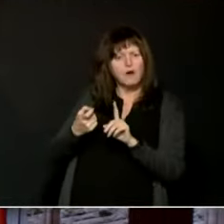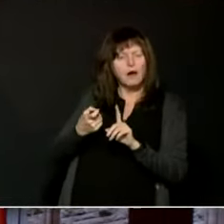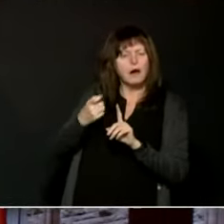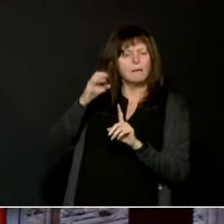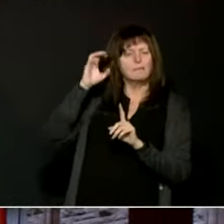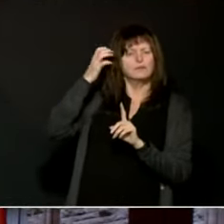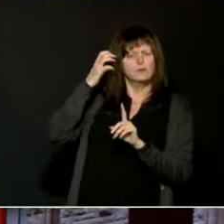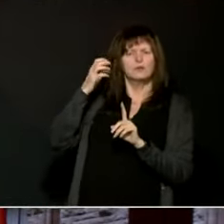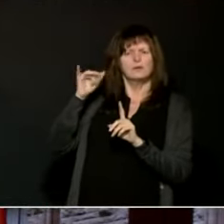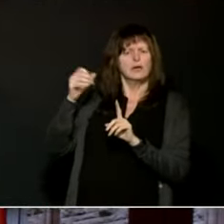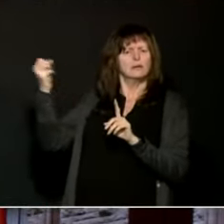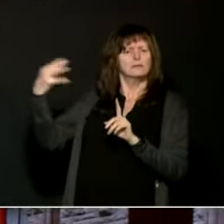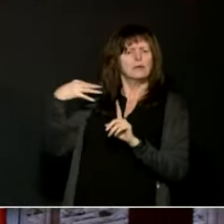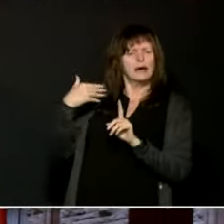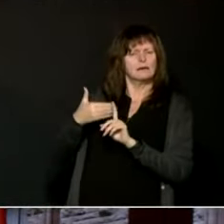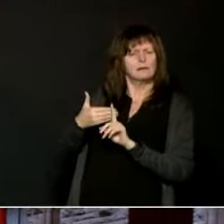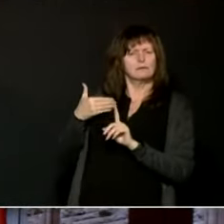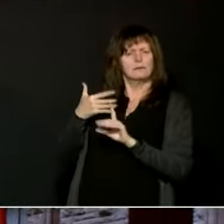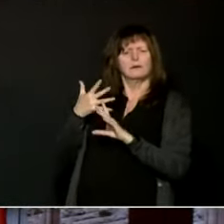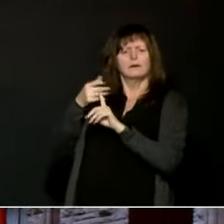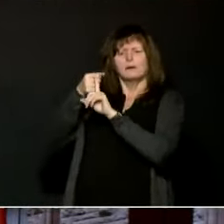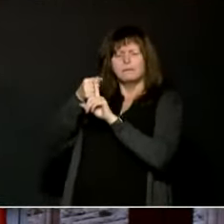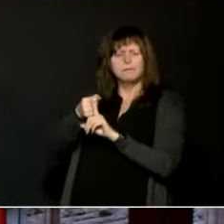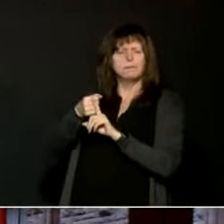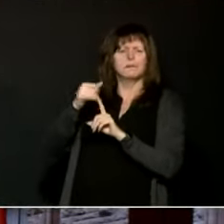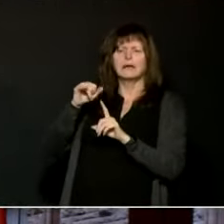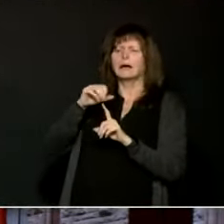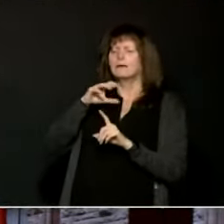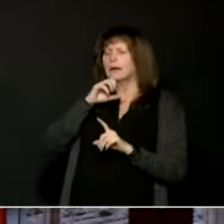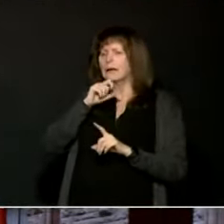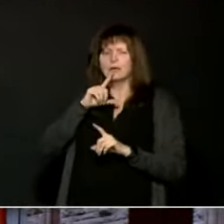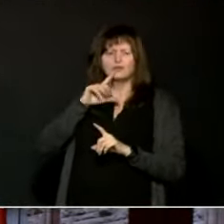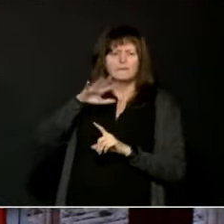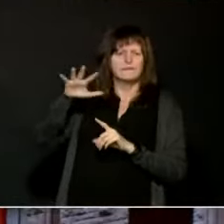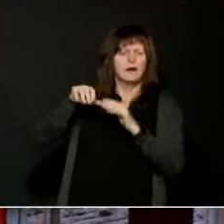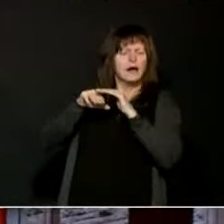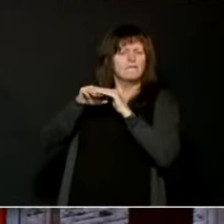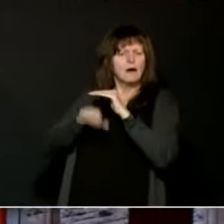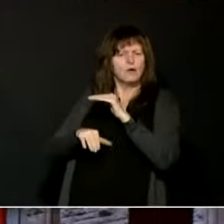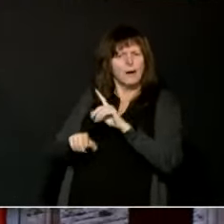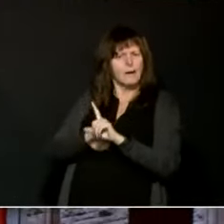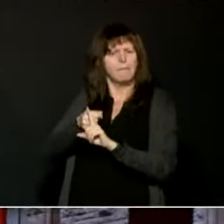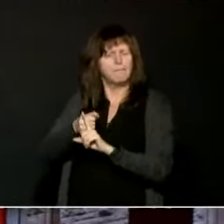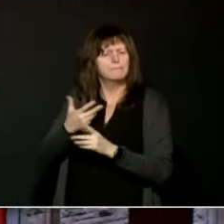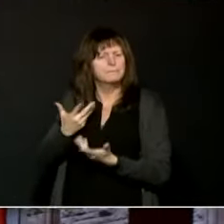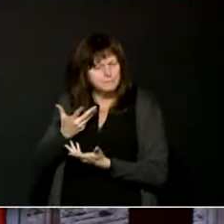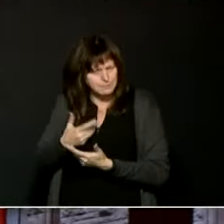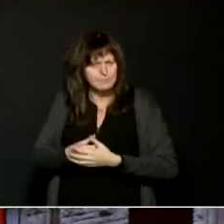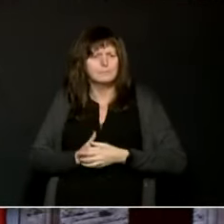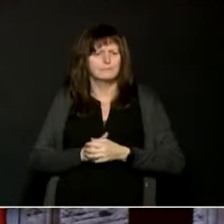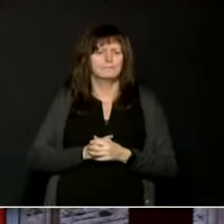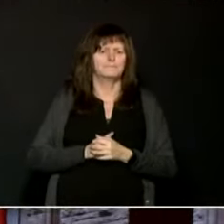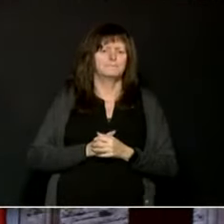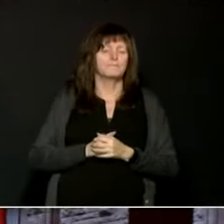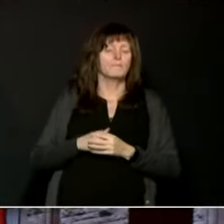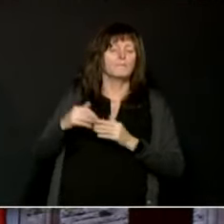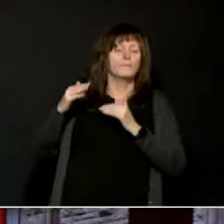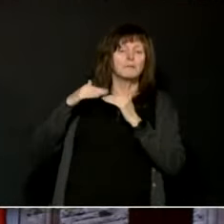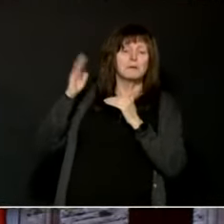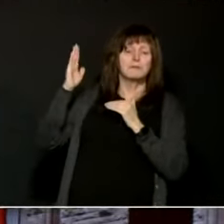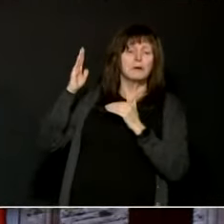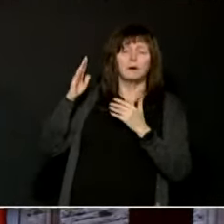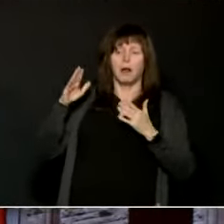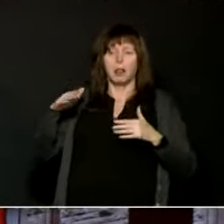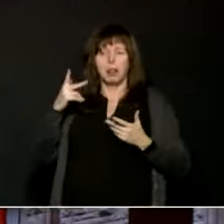in individuals under the age of 55. They have not seen it in over the age or an increased rate over 55, but we would like to see what is